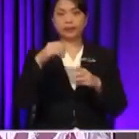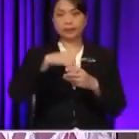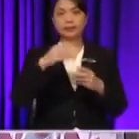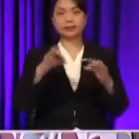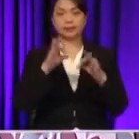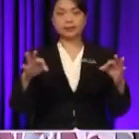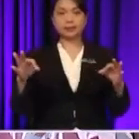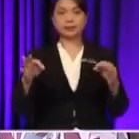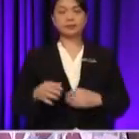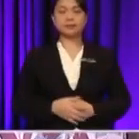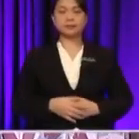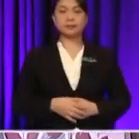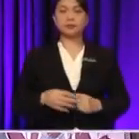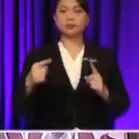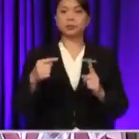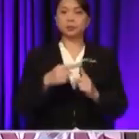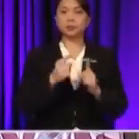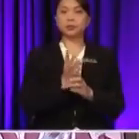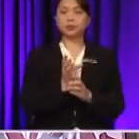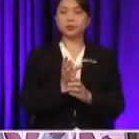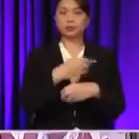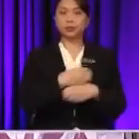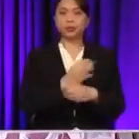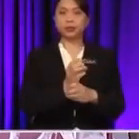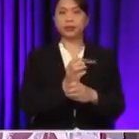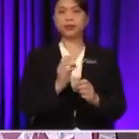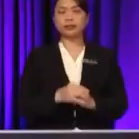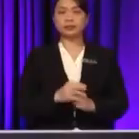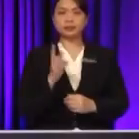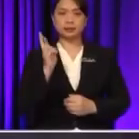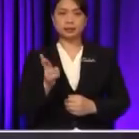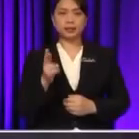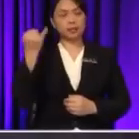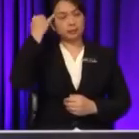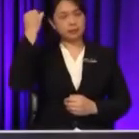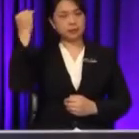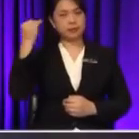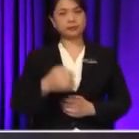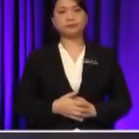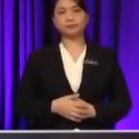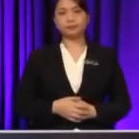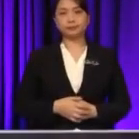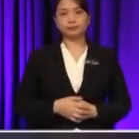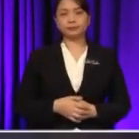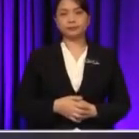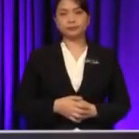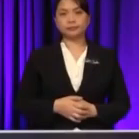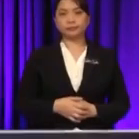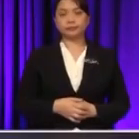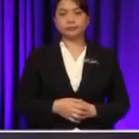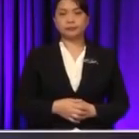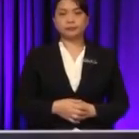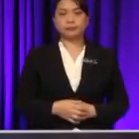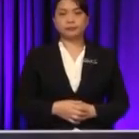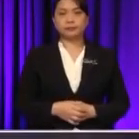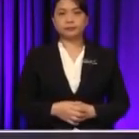anything, as long as they are constructing a sentence. All right. Okay. I think he is ready. He looks ready. All right, Irfan, can you please show me your